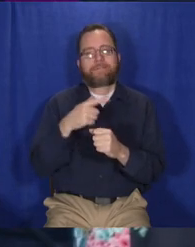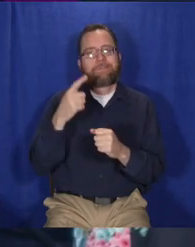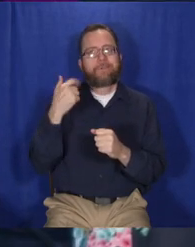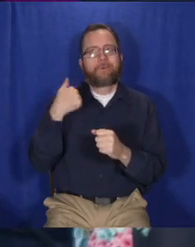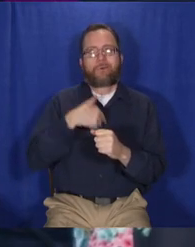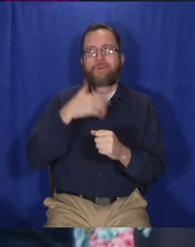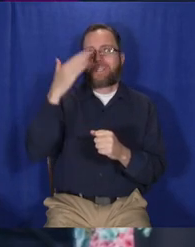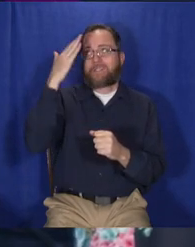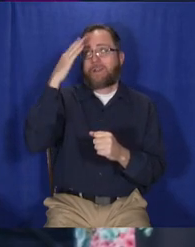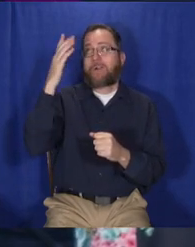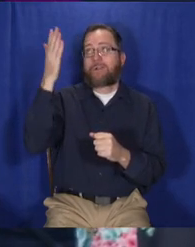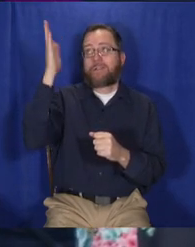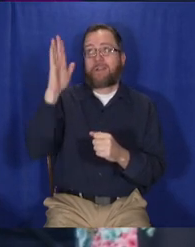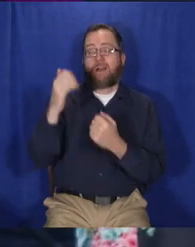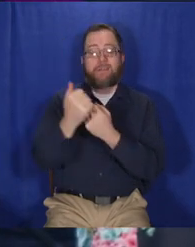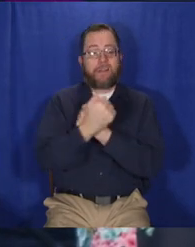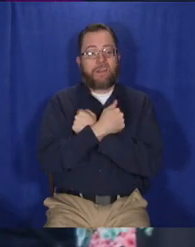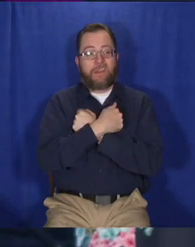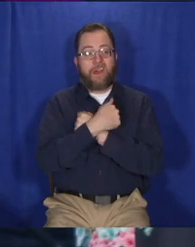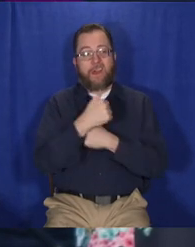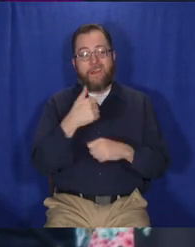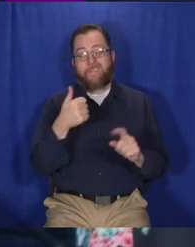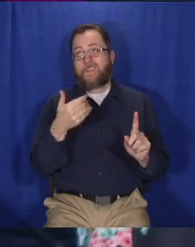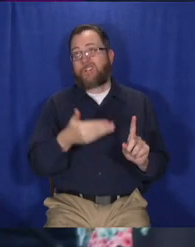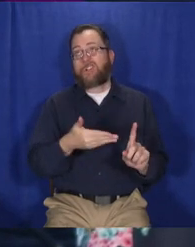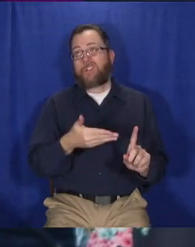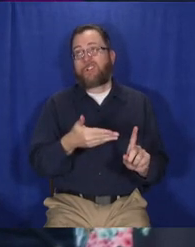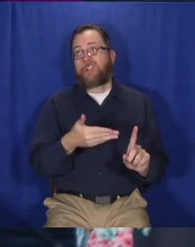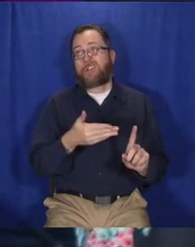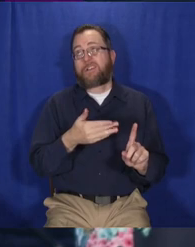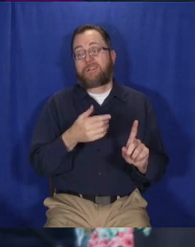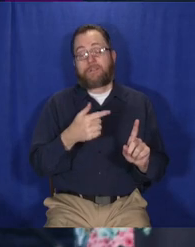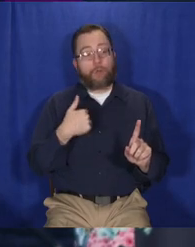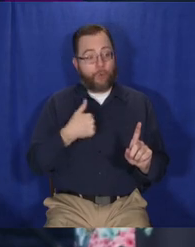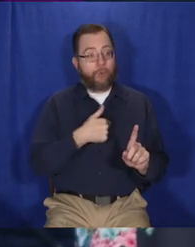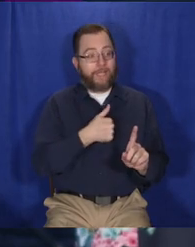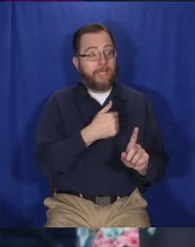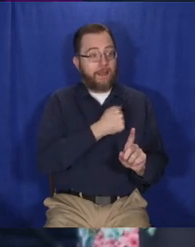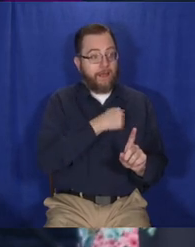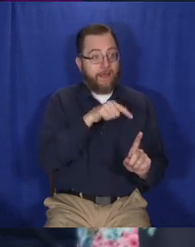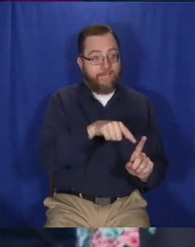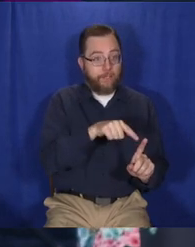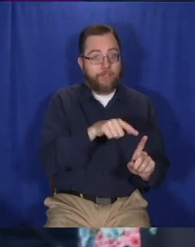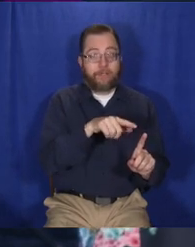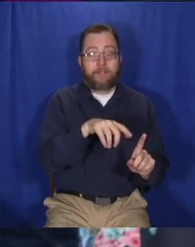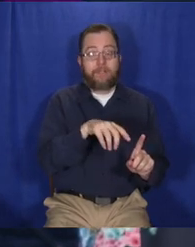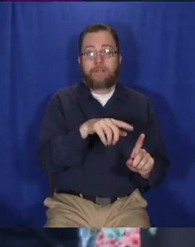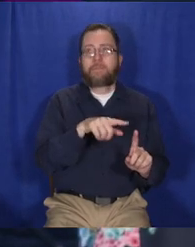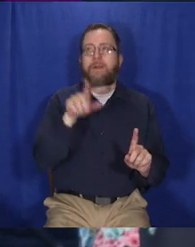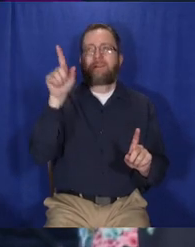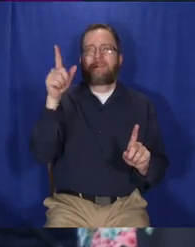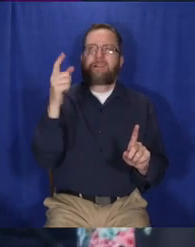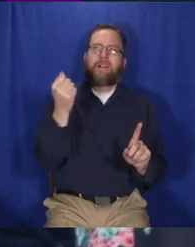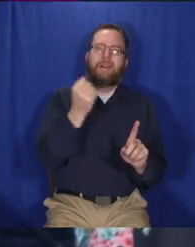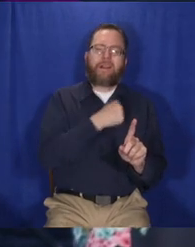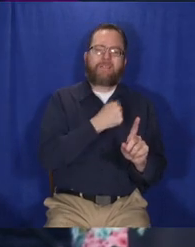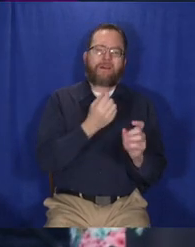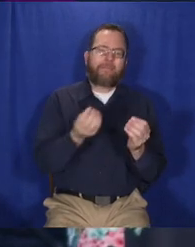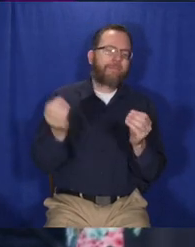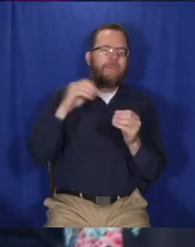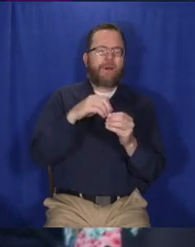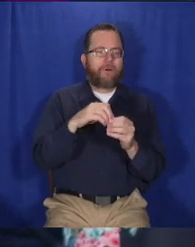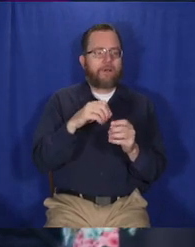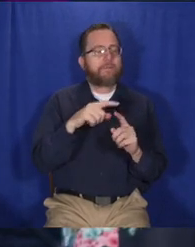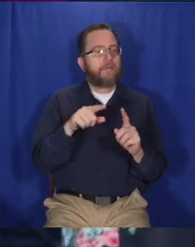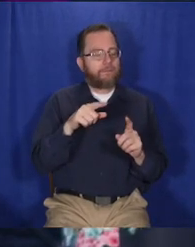he loves her more than we could ever love her. And we know that his timing was perfect, and he meant for her to come home right at the